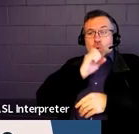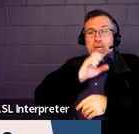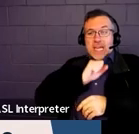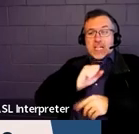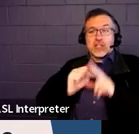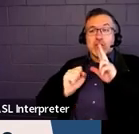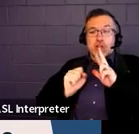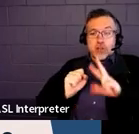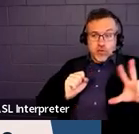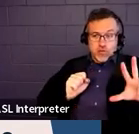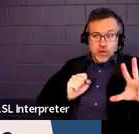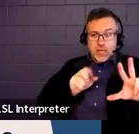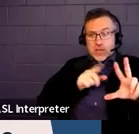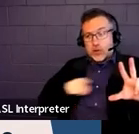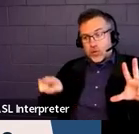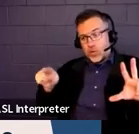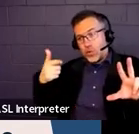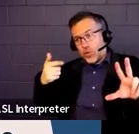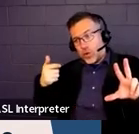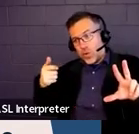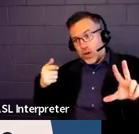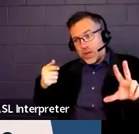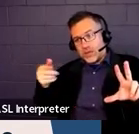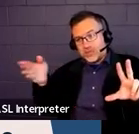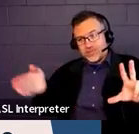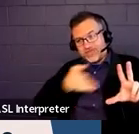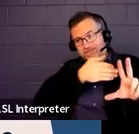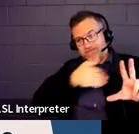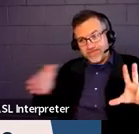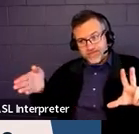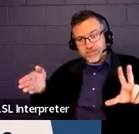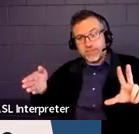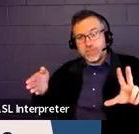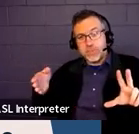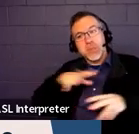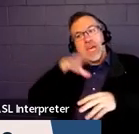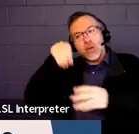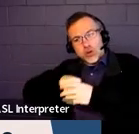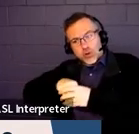21 inclusive. So everything that is in 21,